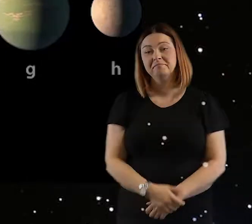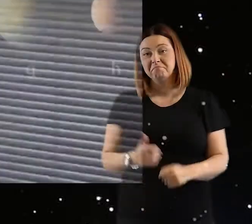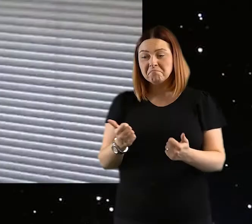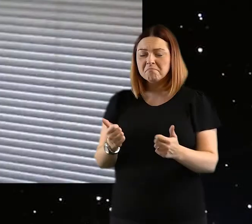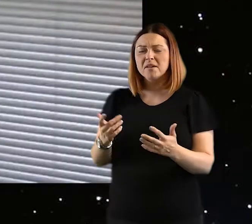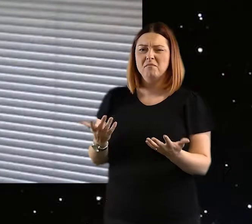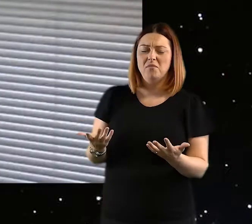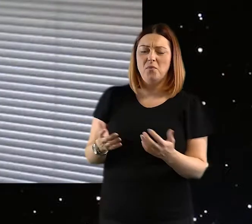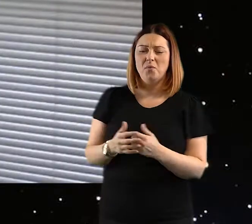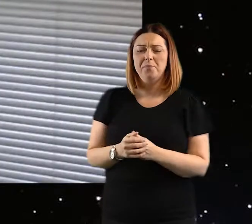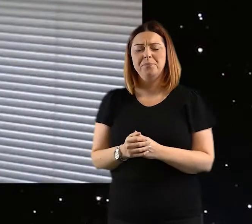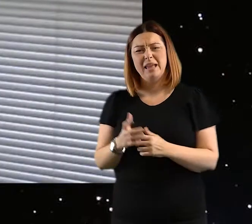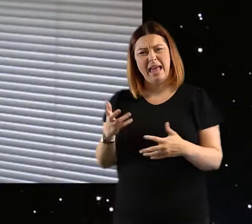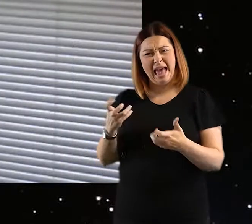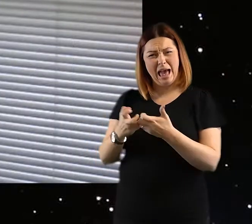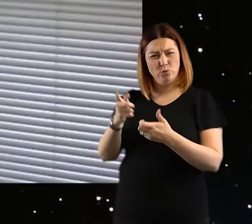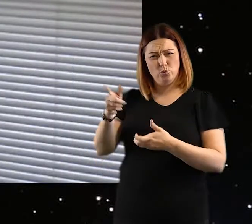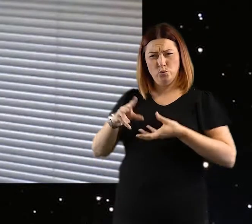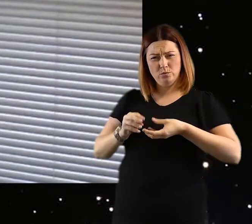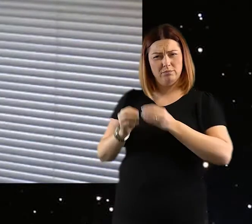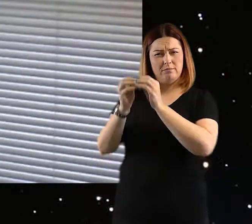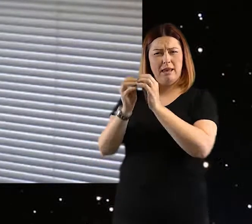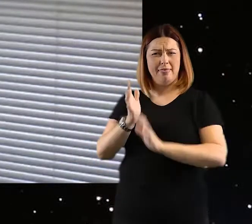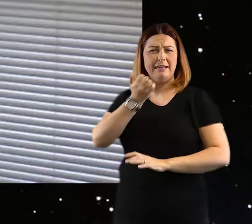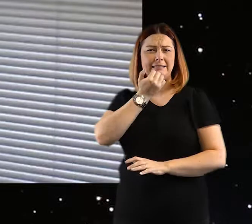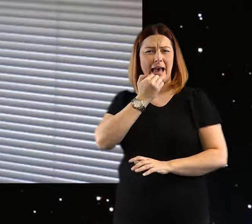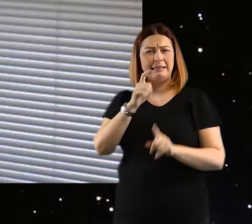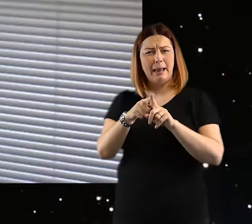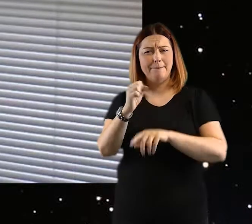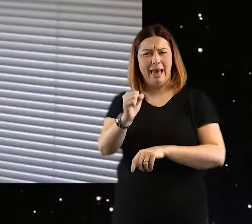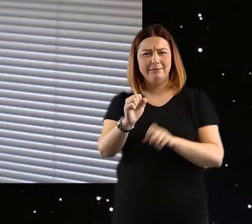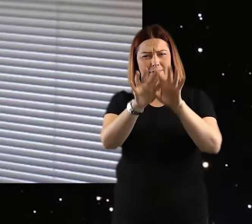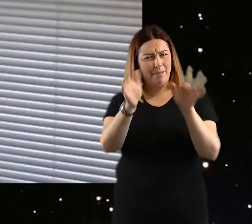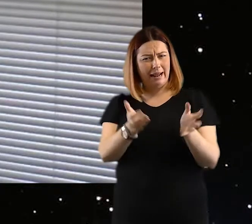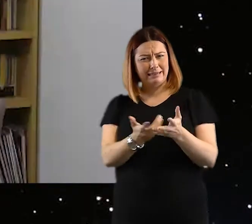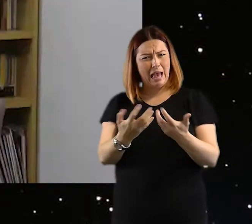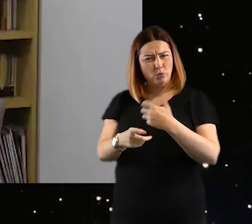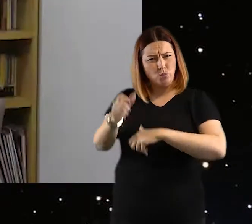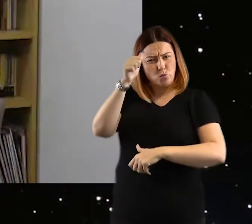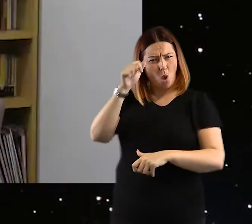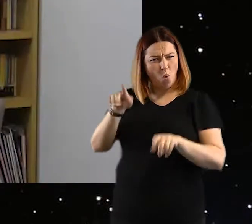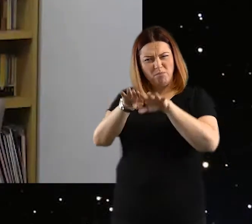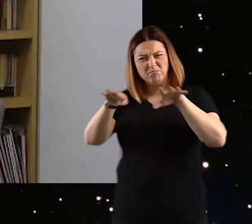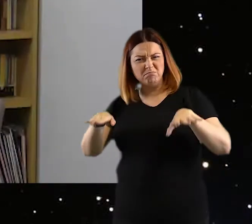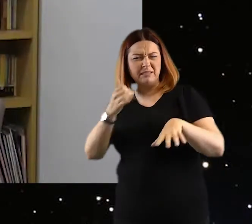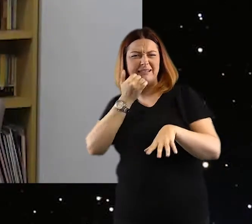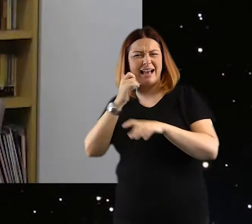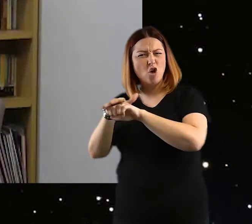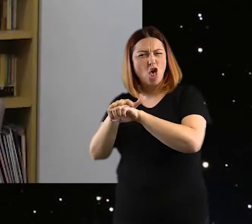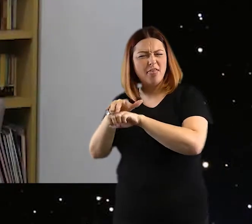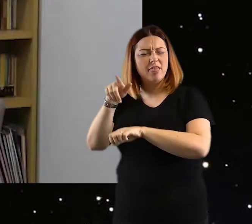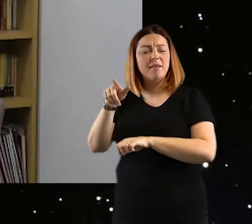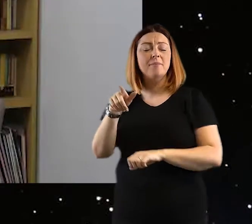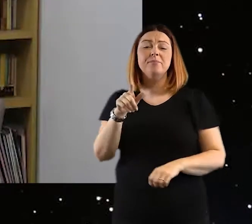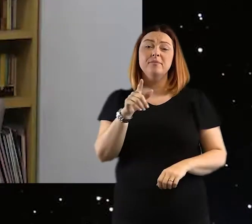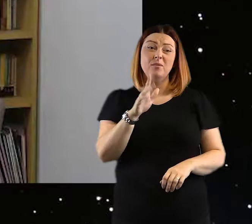the sizes and masses of planets? How do we know that they're Earth-sized? What are the techniques that we use? It's actually much more simple than you think. It's all really sort